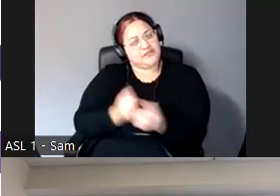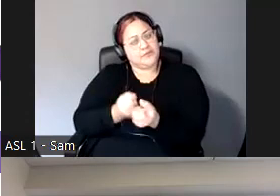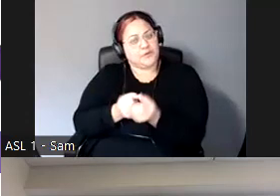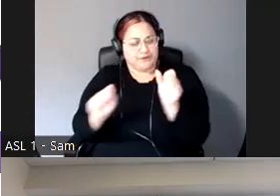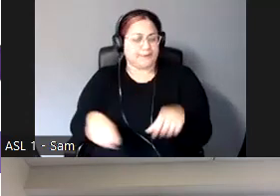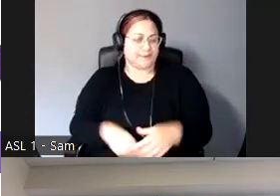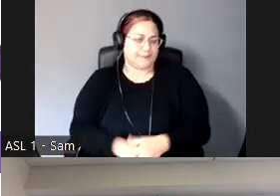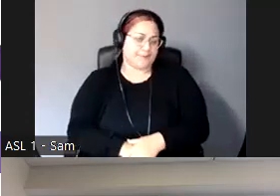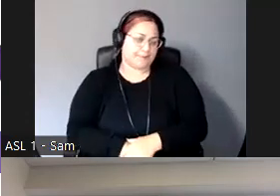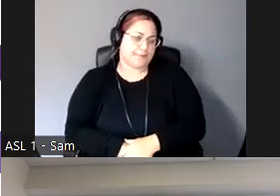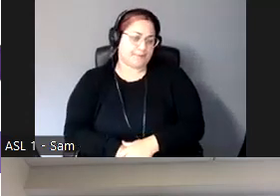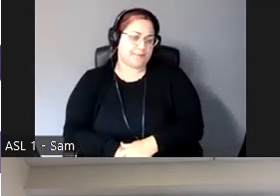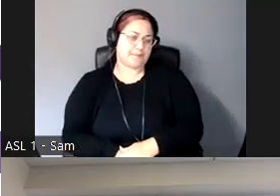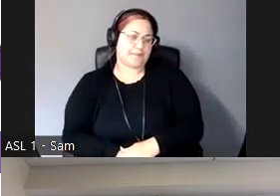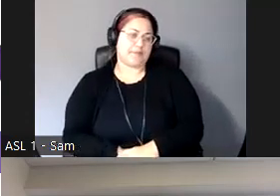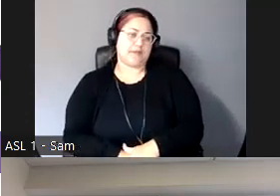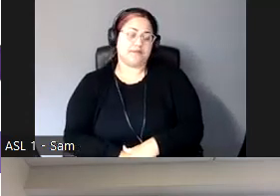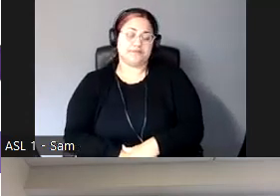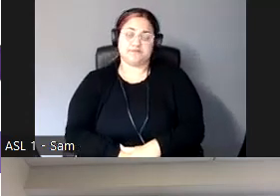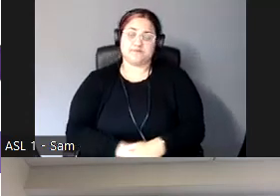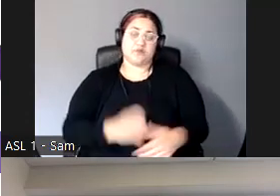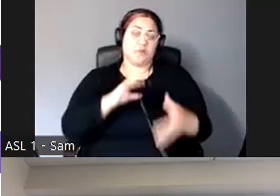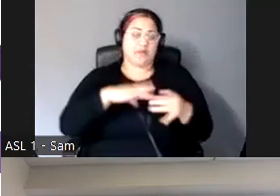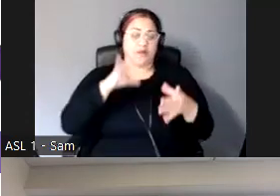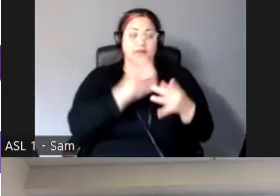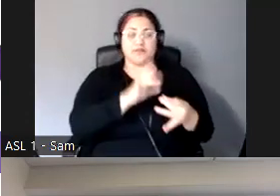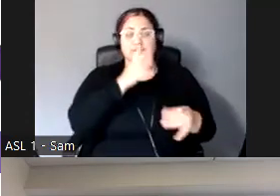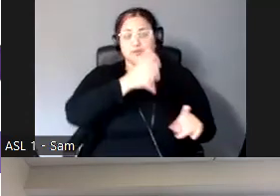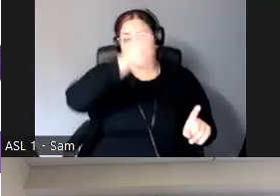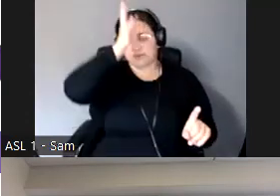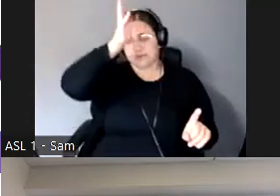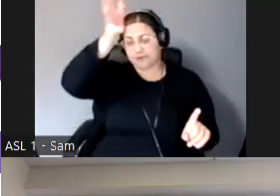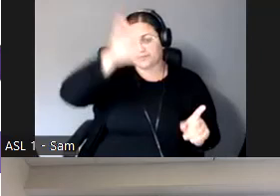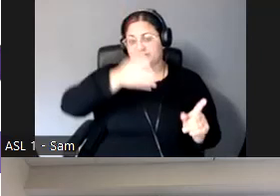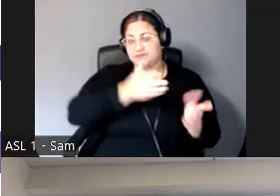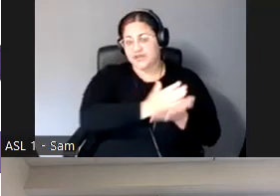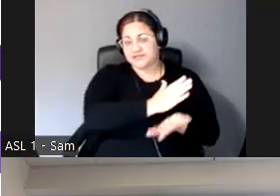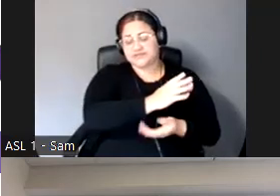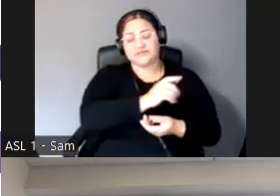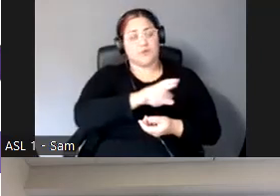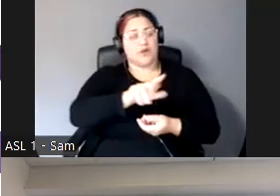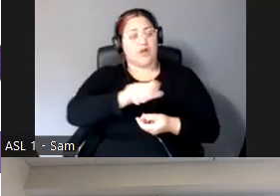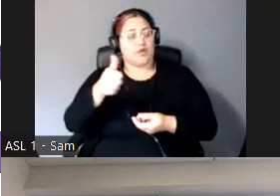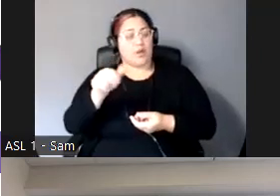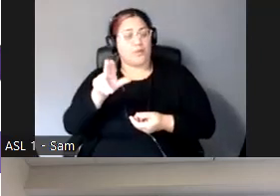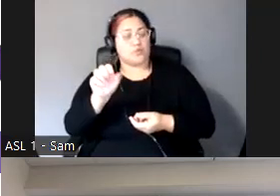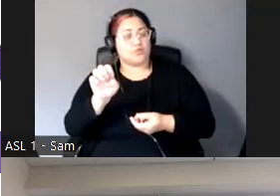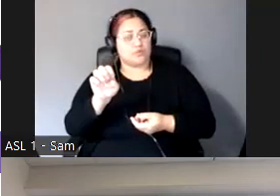grandparent rights or other forms of abuse. So reaching out for assistance is really encouraged for